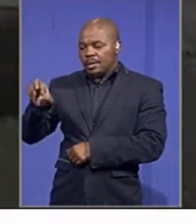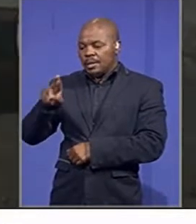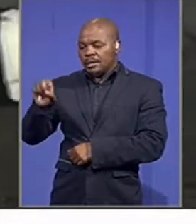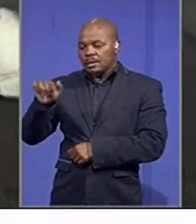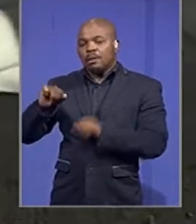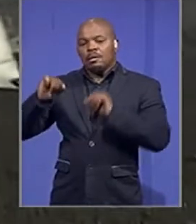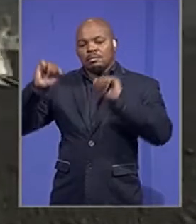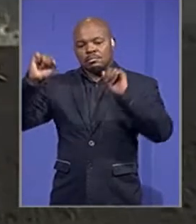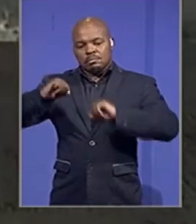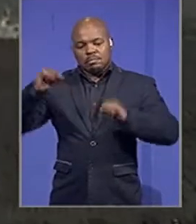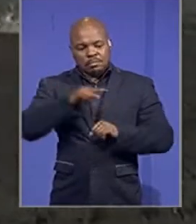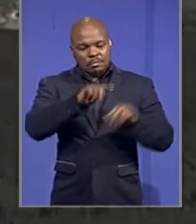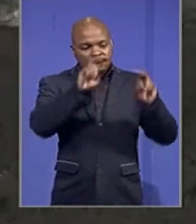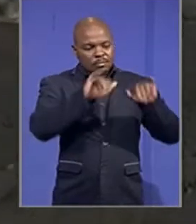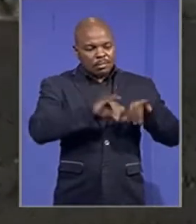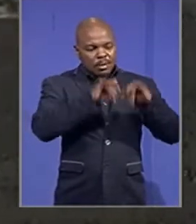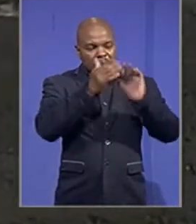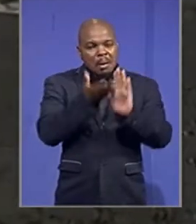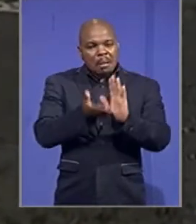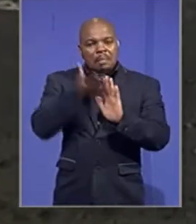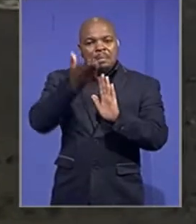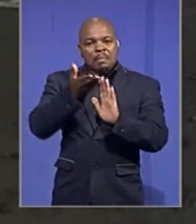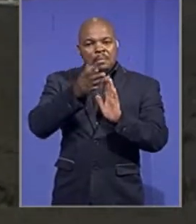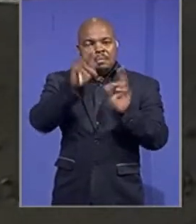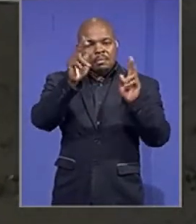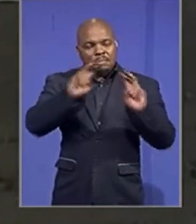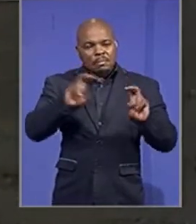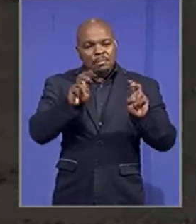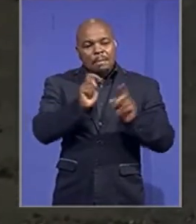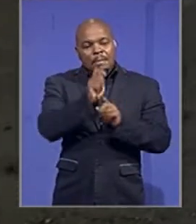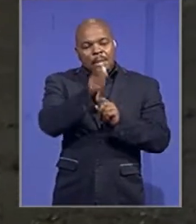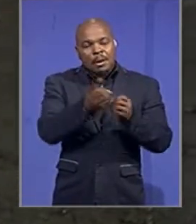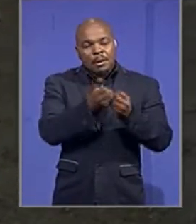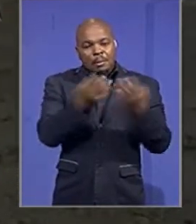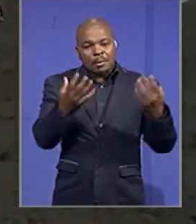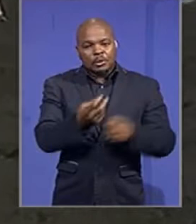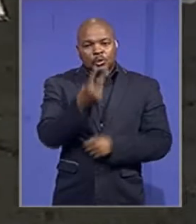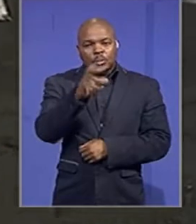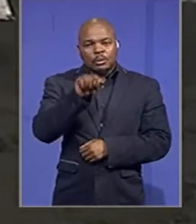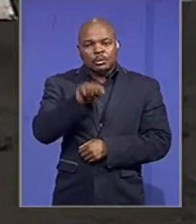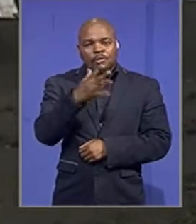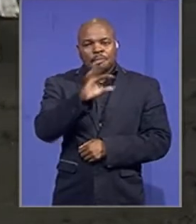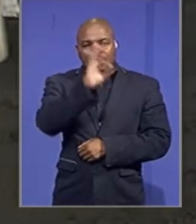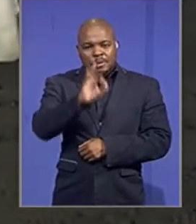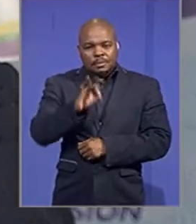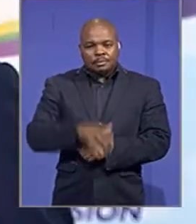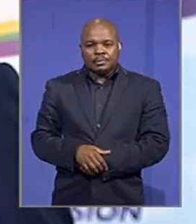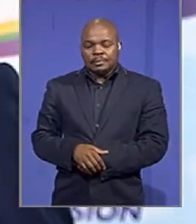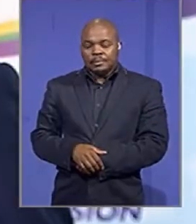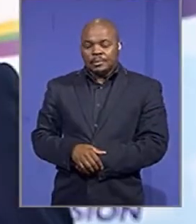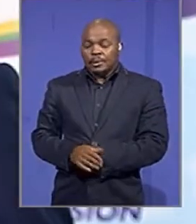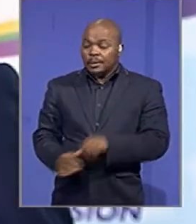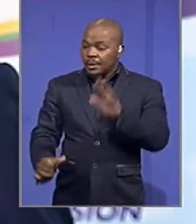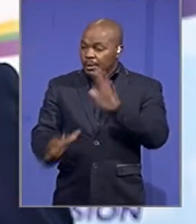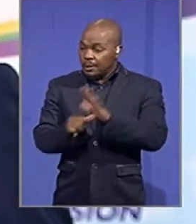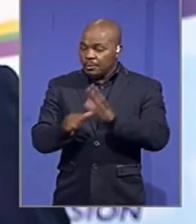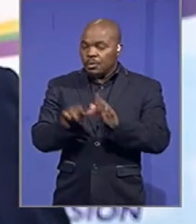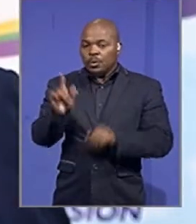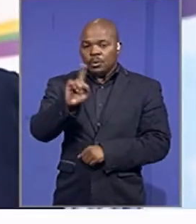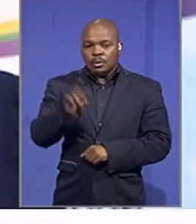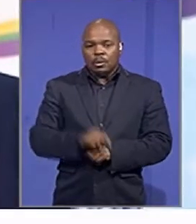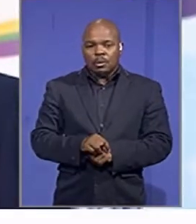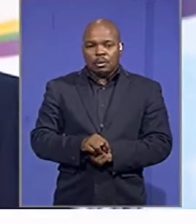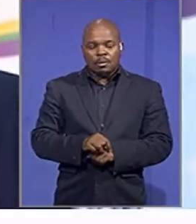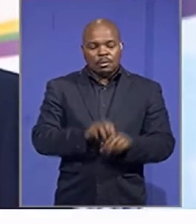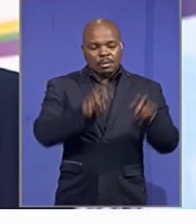Eskom go oketša ditefelo tša mohlagase ka diperesente tše 2.5. It's important for the overall price